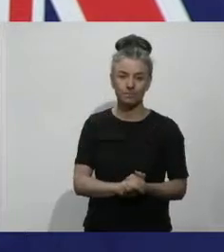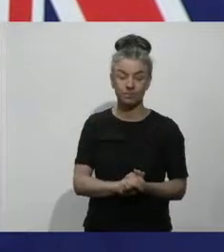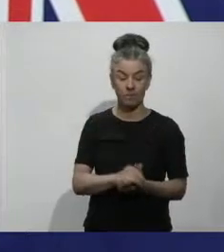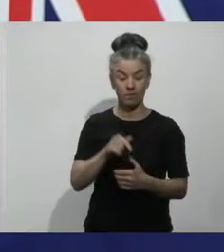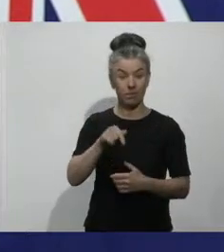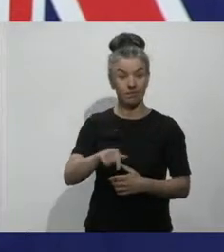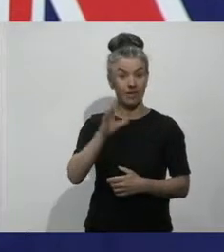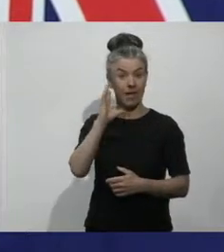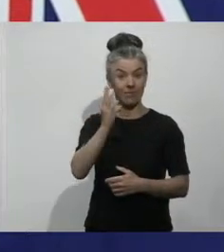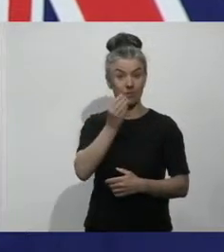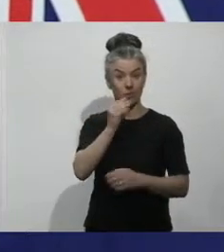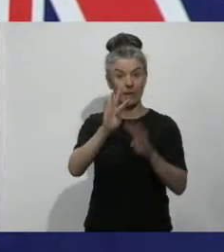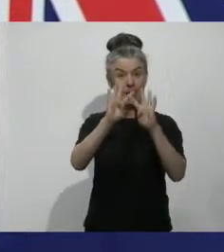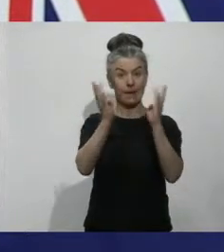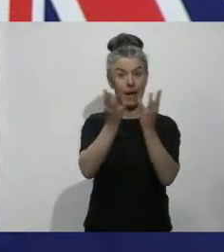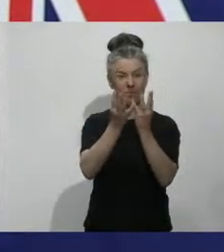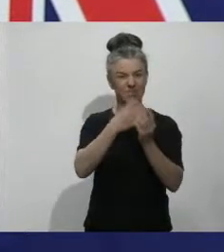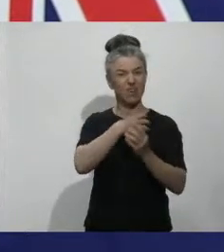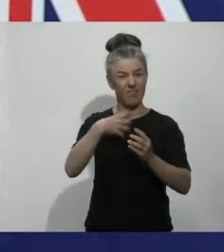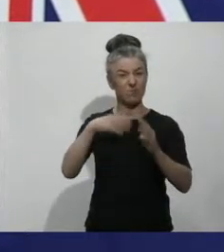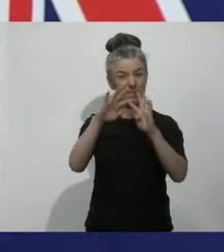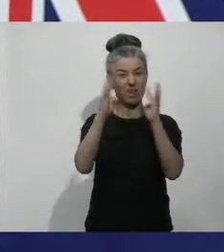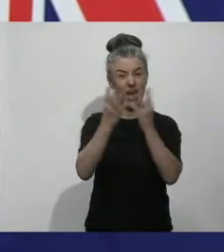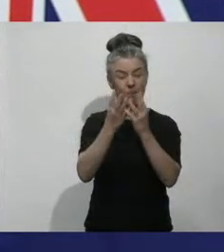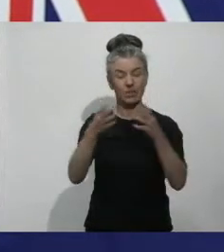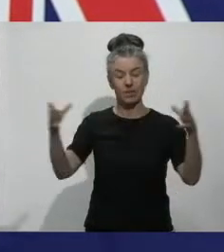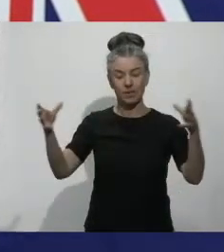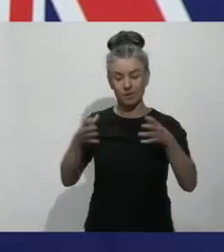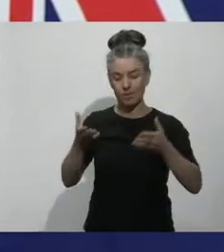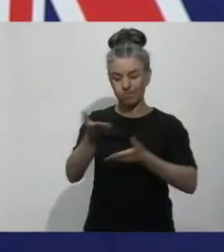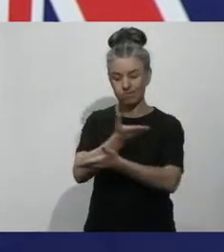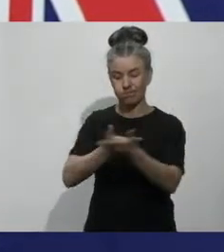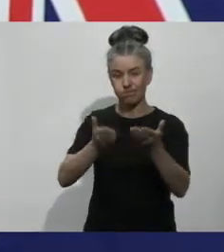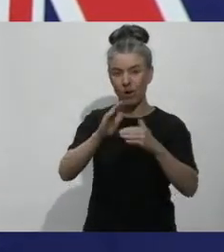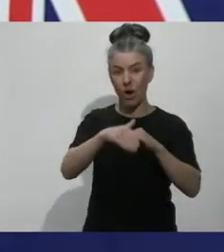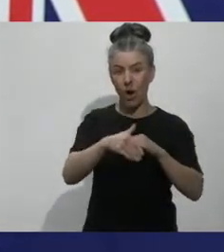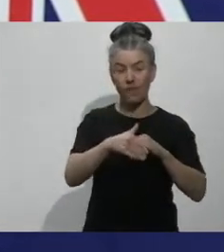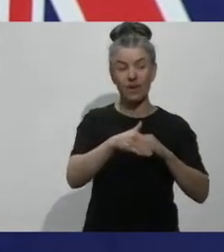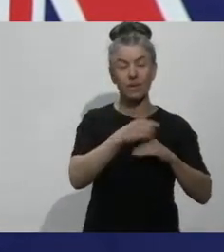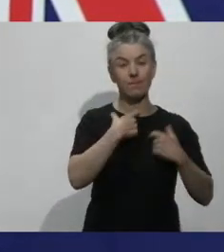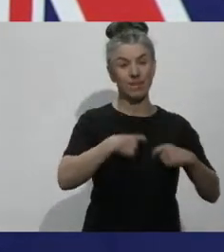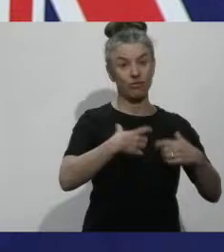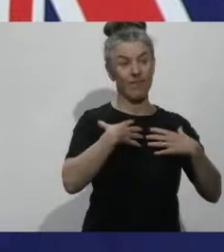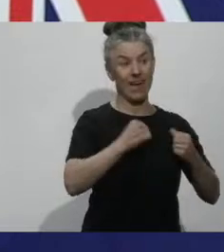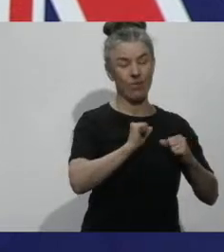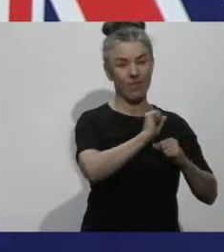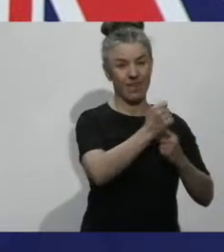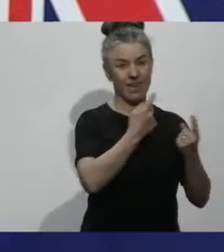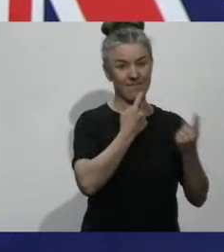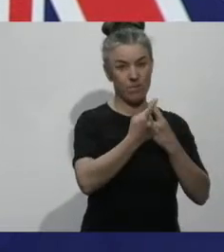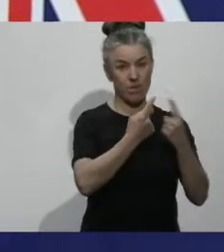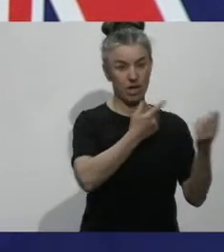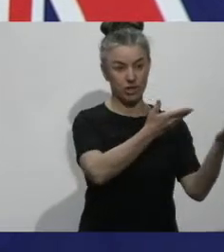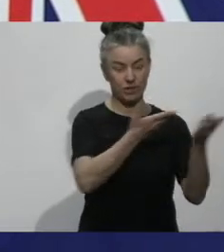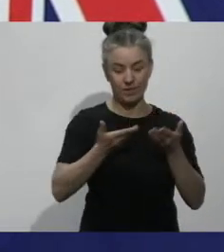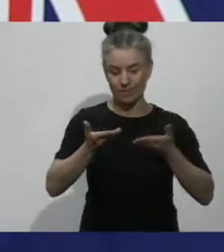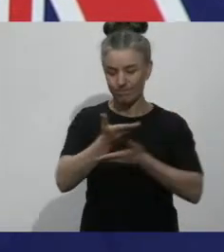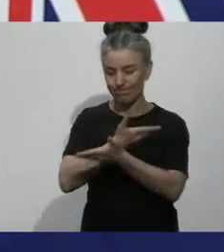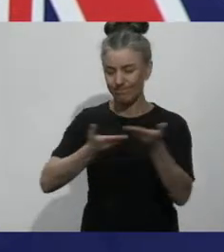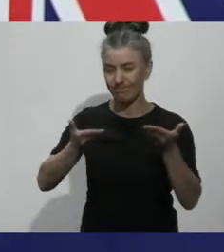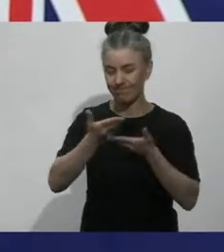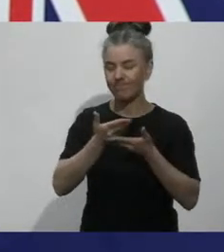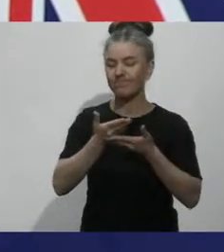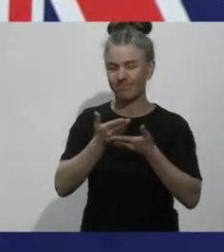Cabinet met to receive the latest information and advice from the Ministry of Health. and to discuss next steps in our